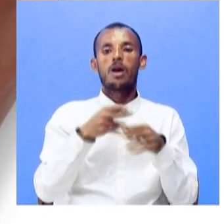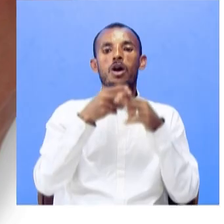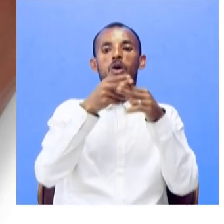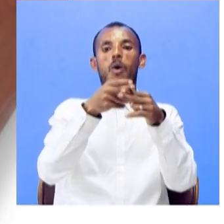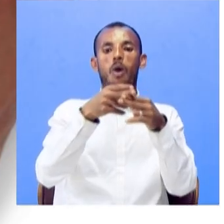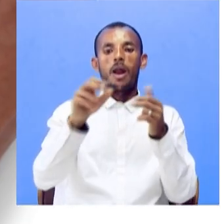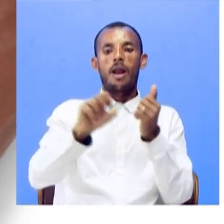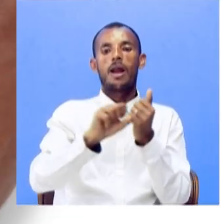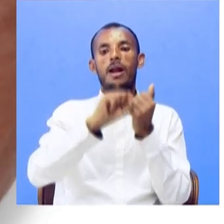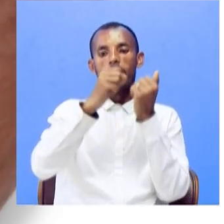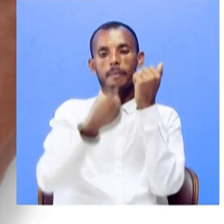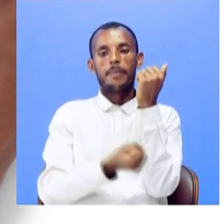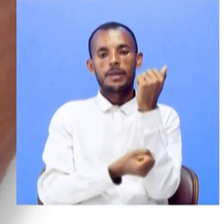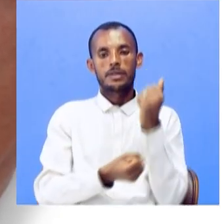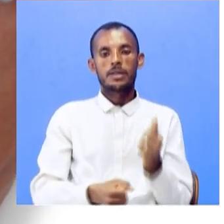and